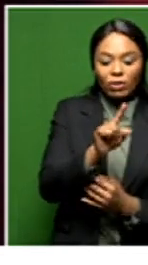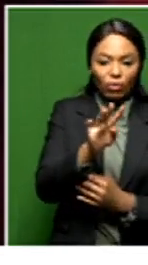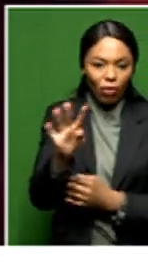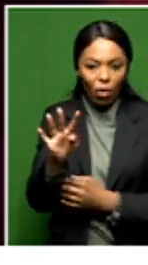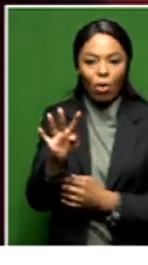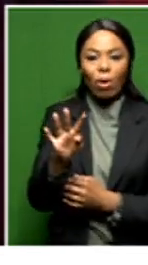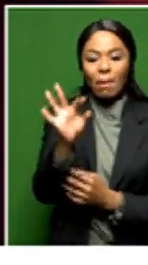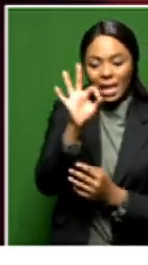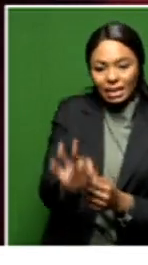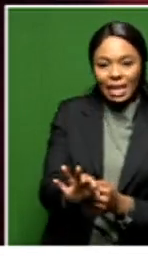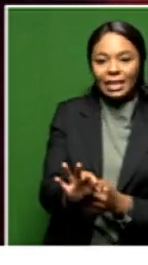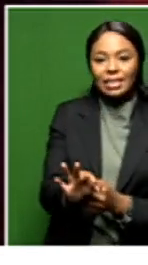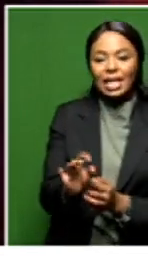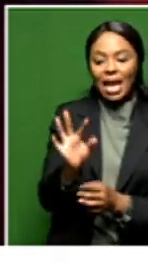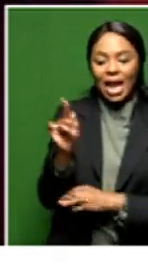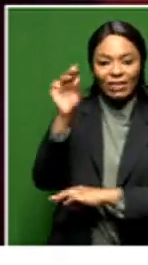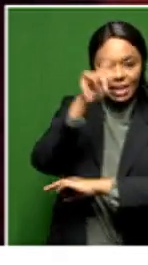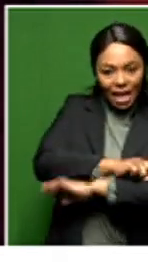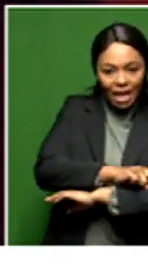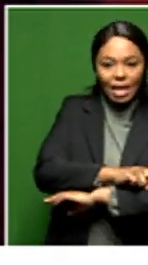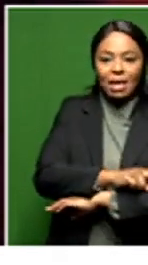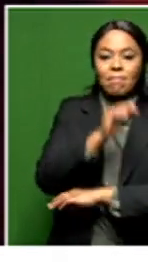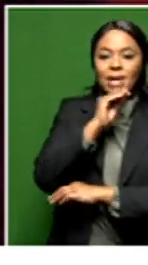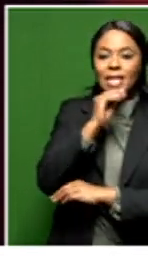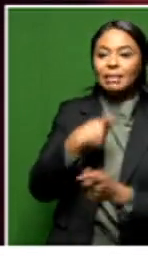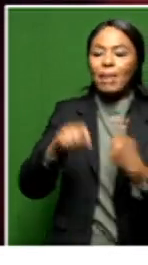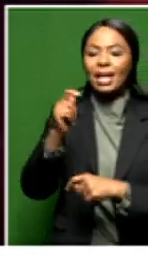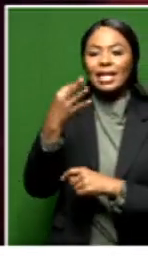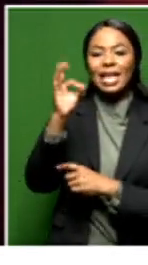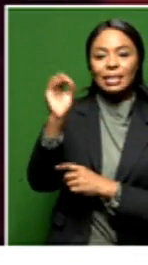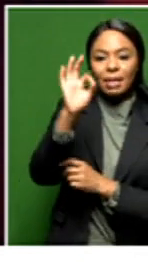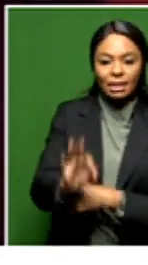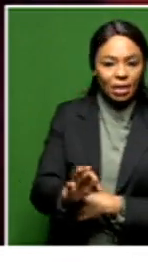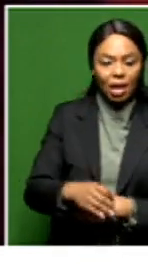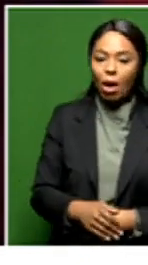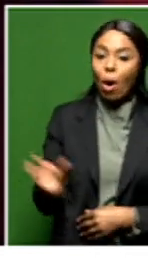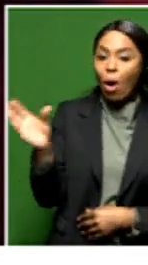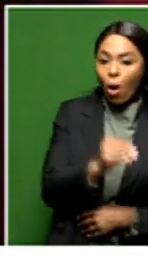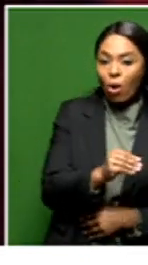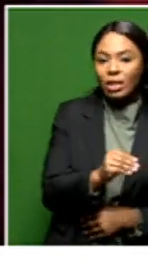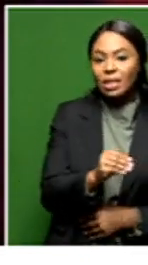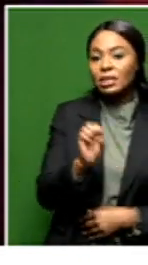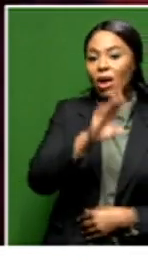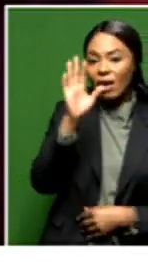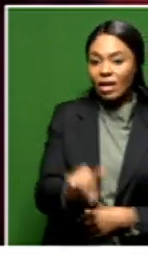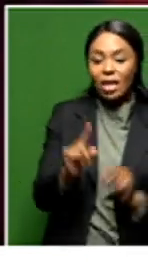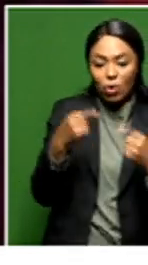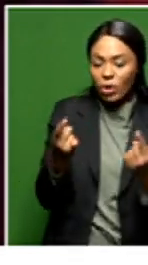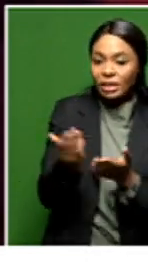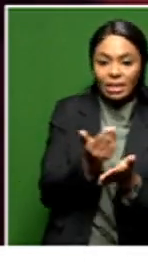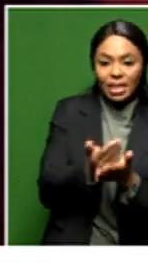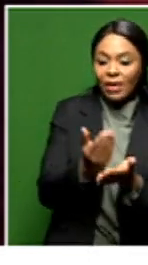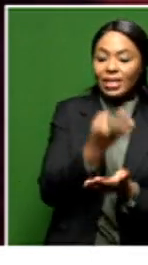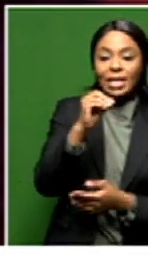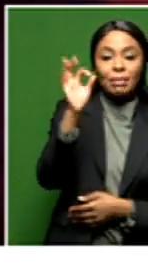day, we need to make sure that we don't stipulate 30%. Not every South African can save 30% of their salary, their bonus,